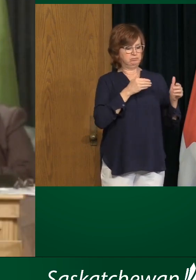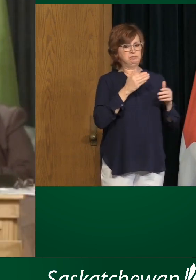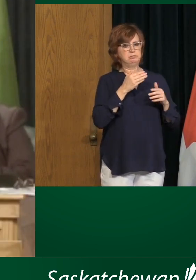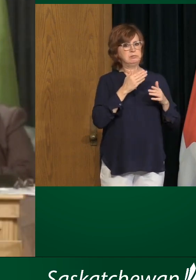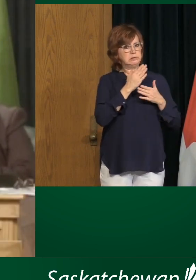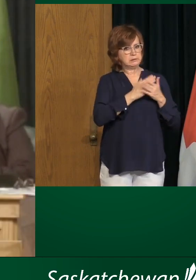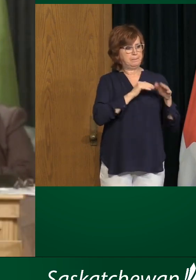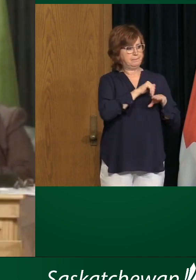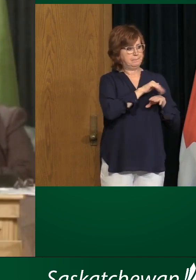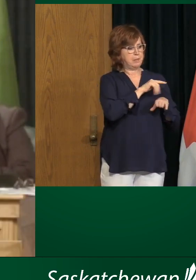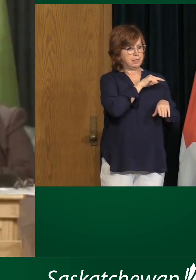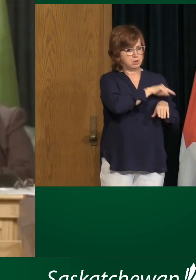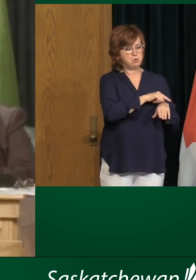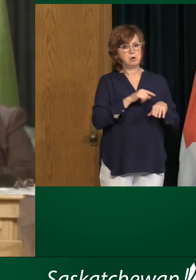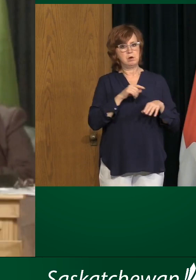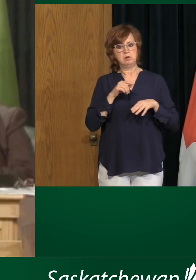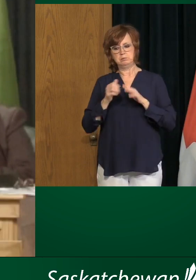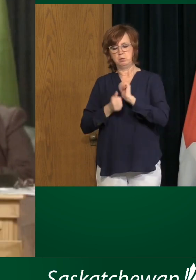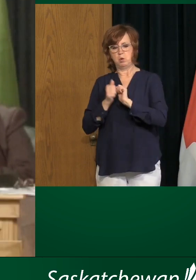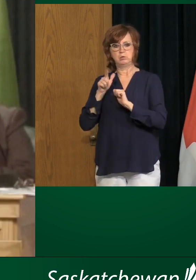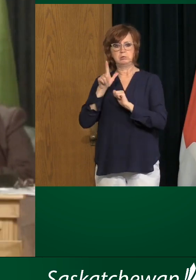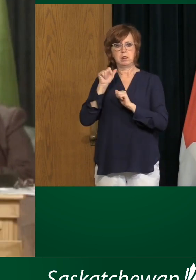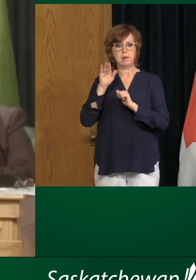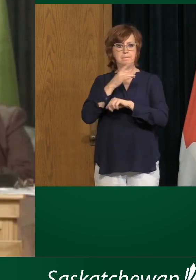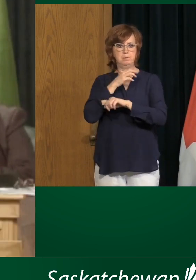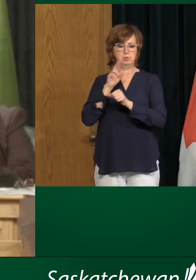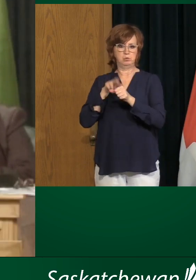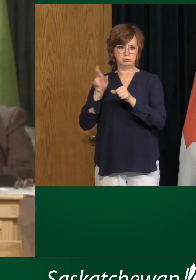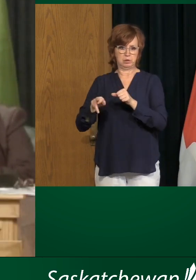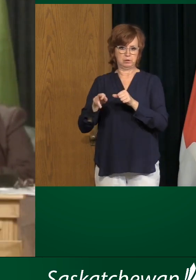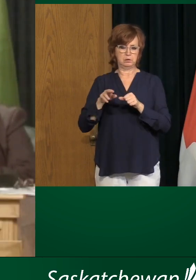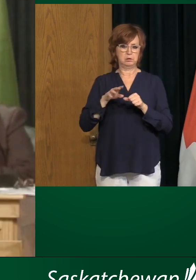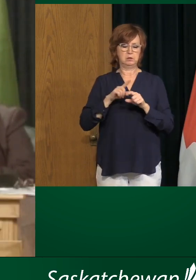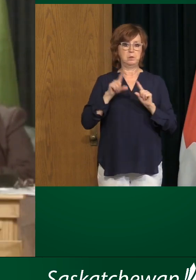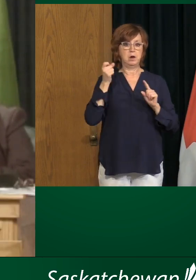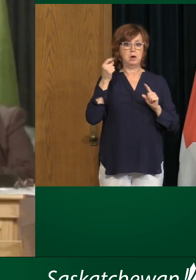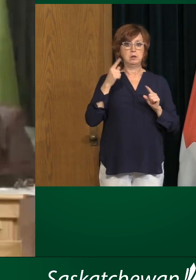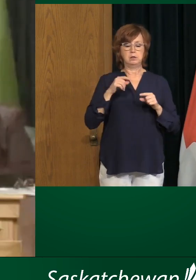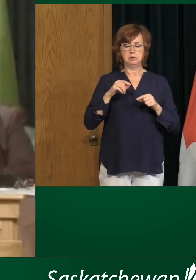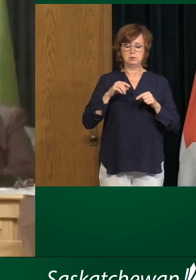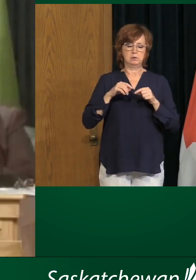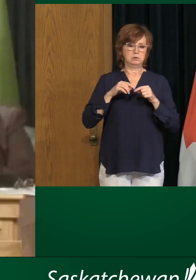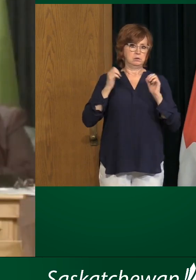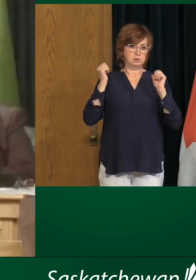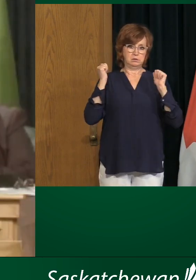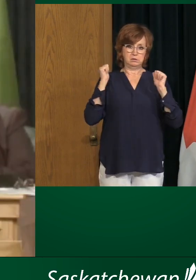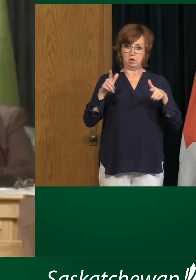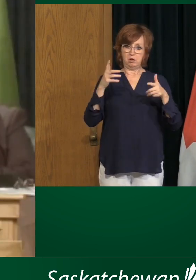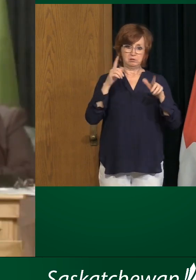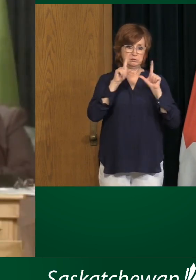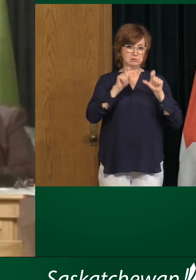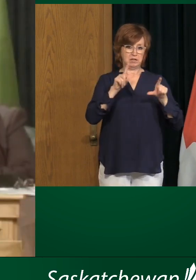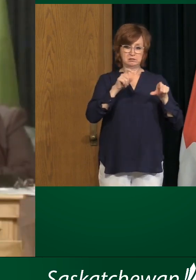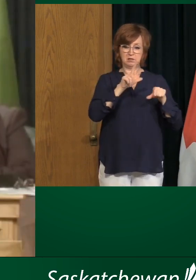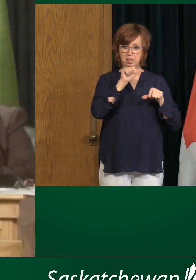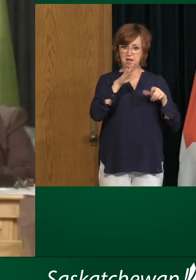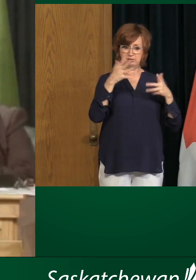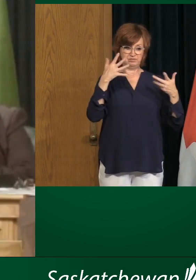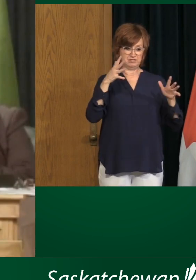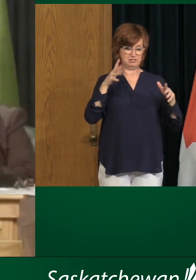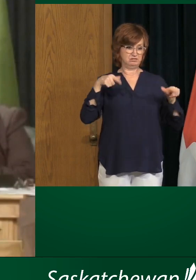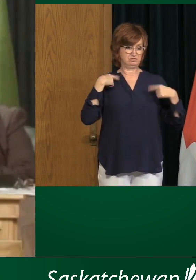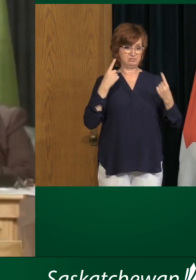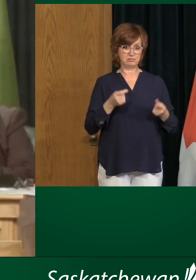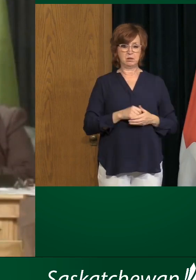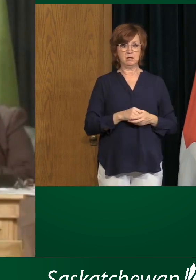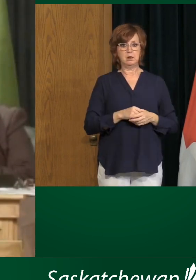testing capacities so that we can continue to deploy work, but whether it's on COVID or non-COVID. With respect to what tests haven't been